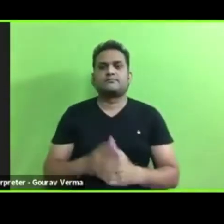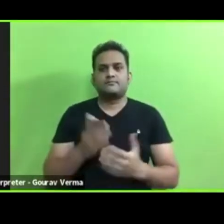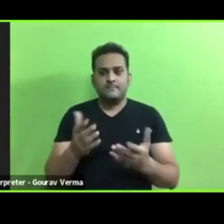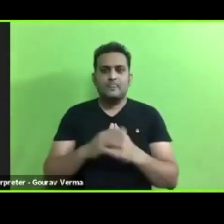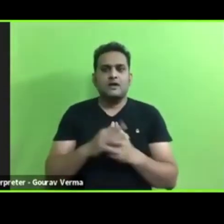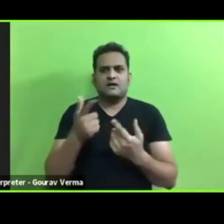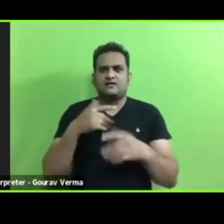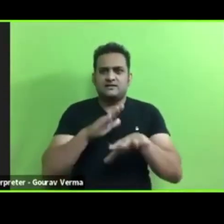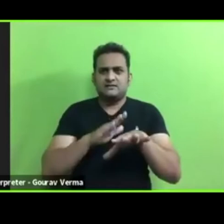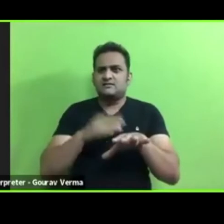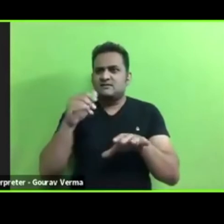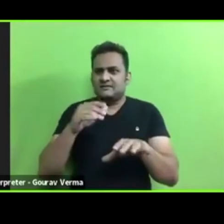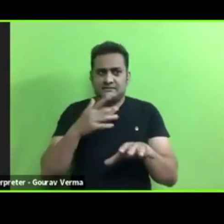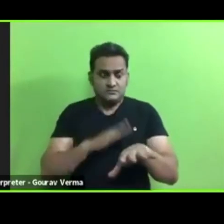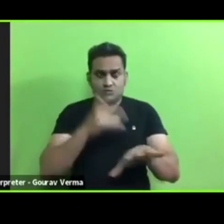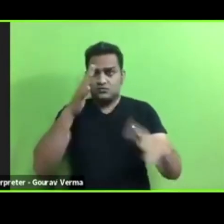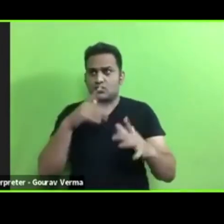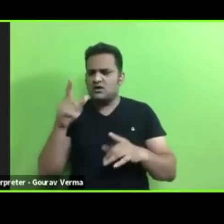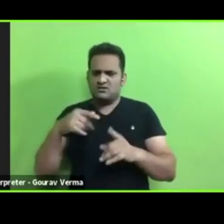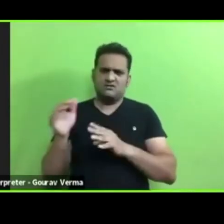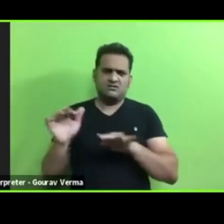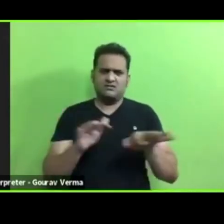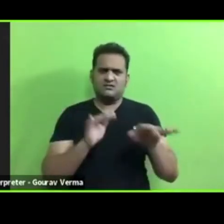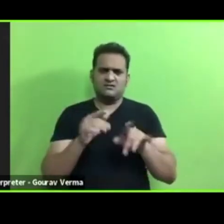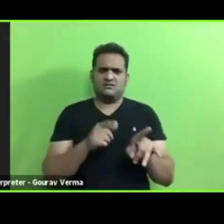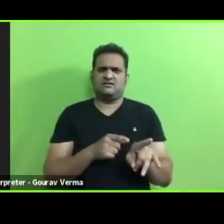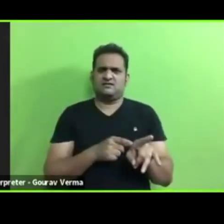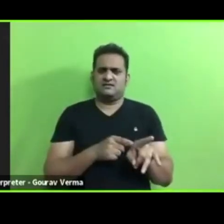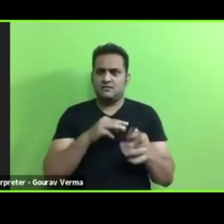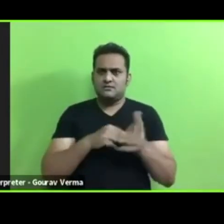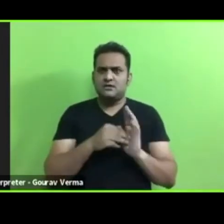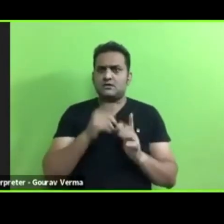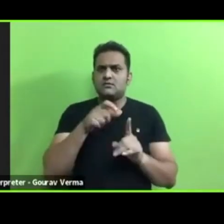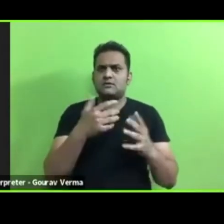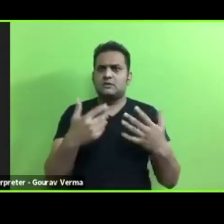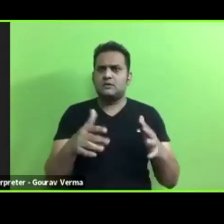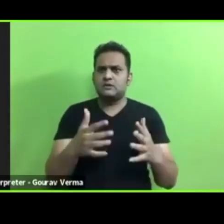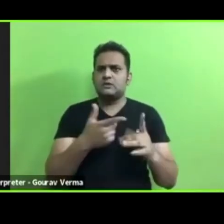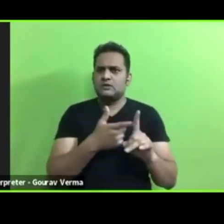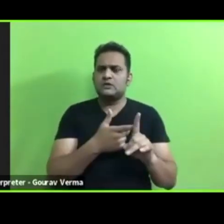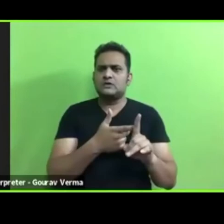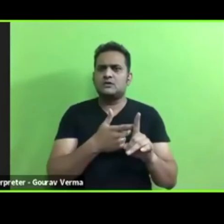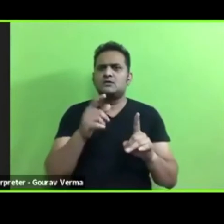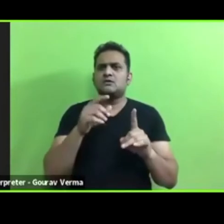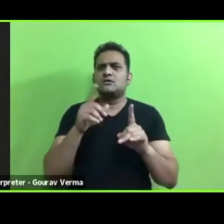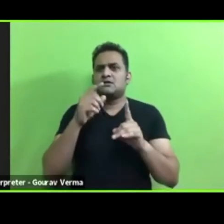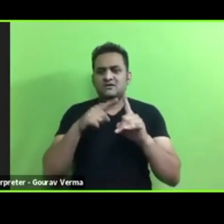untouchables come and consume food at a house of no less than the son of Bal Gangadhar